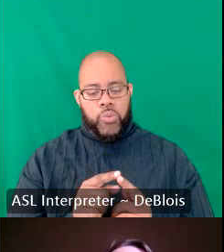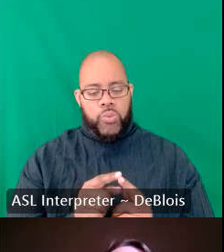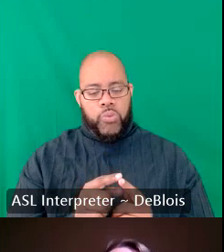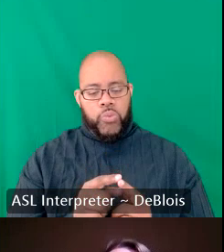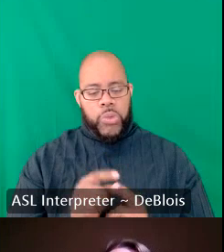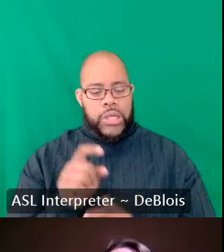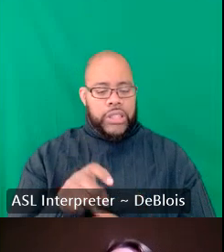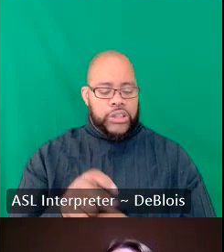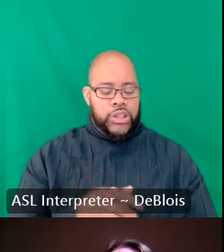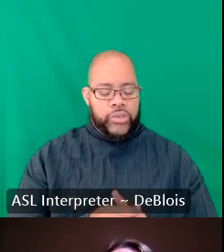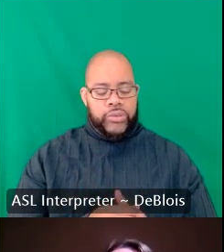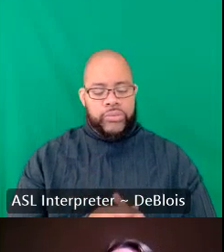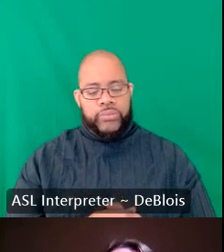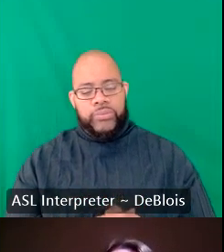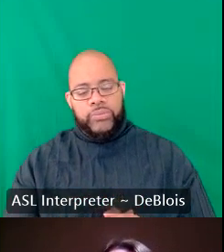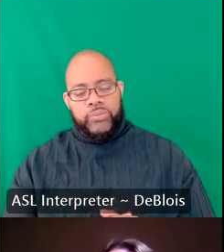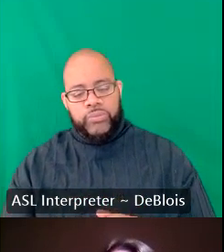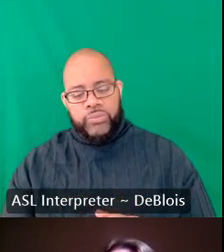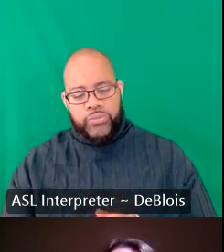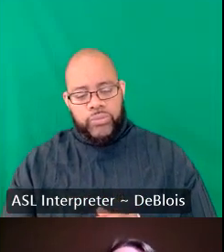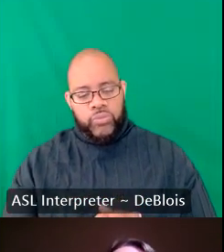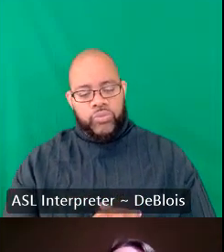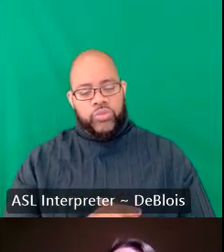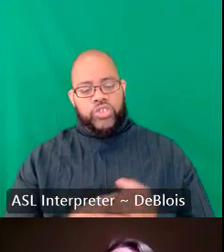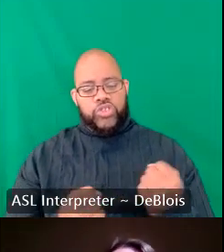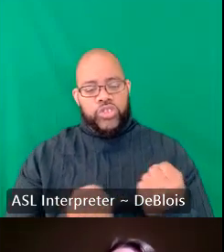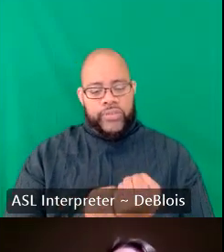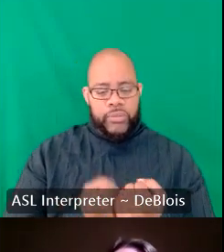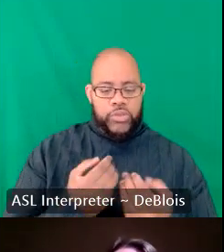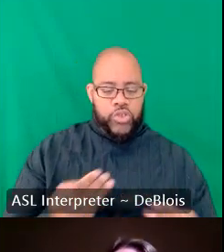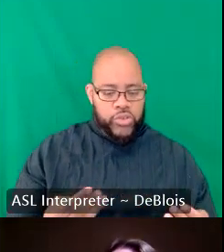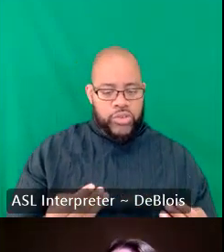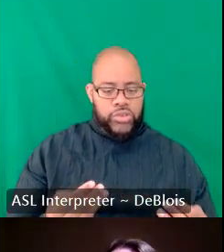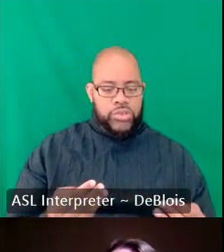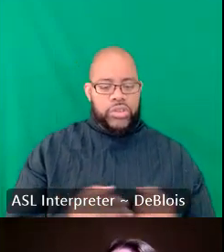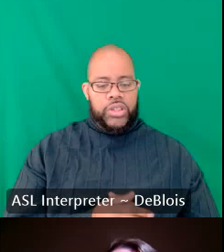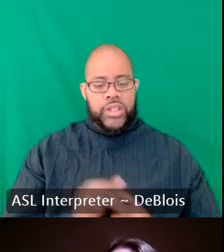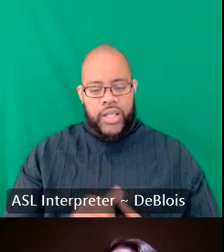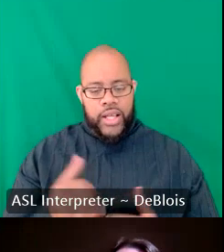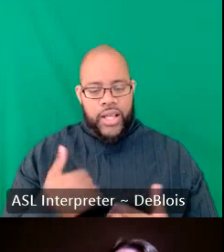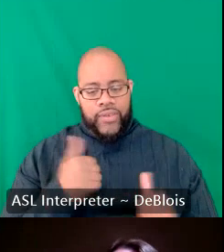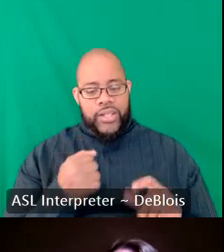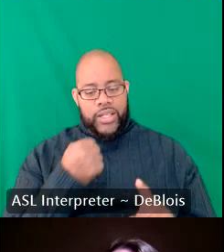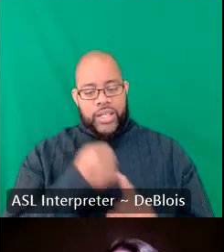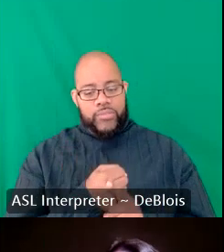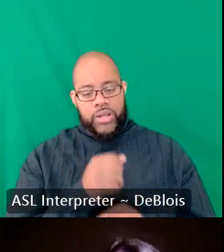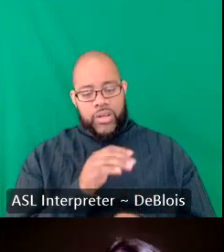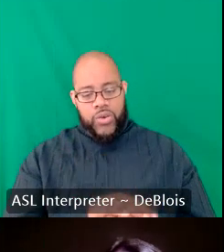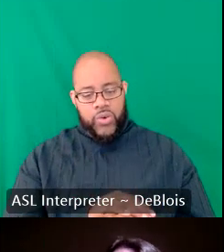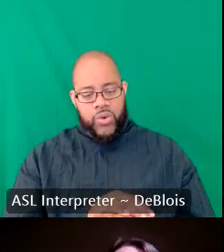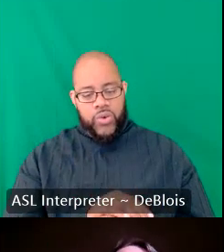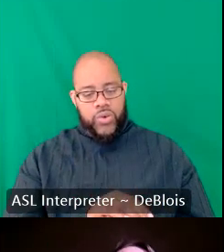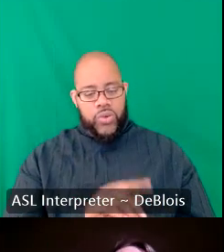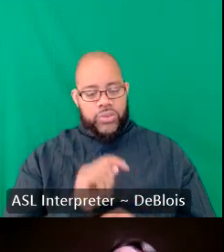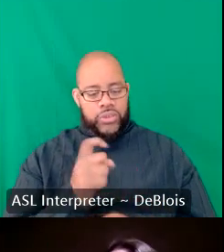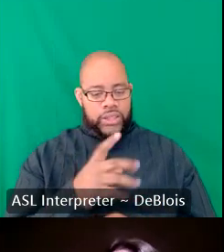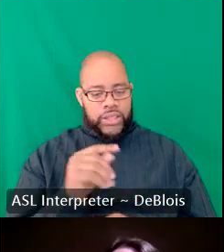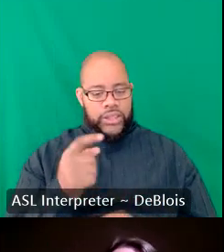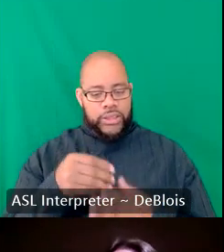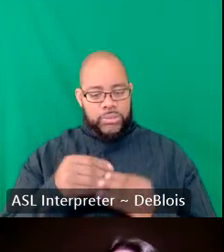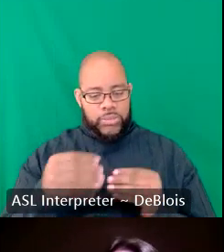necessary. The justification materials, to the extent that there is any impact on taxes and tax expenditures, there